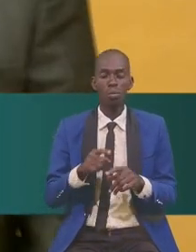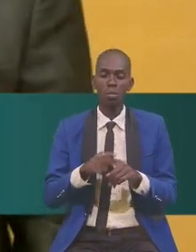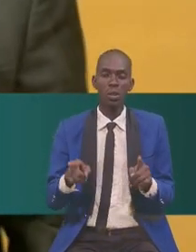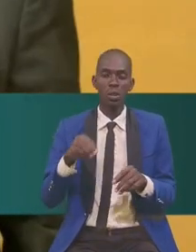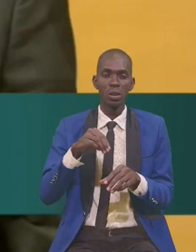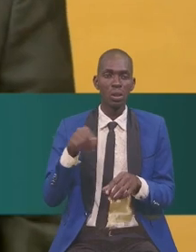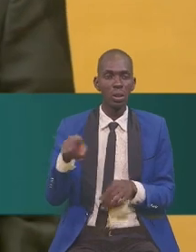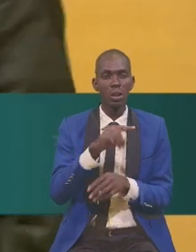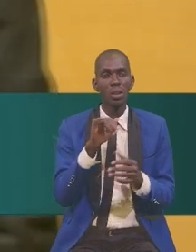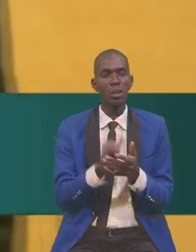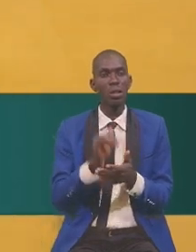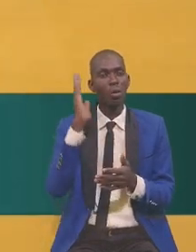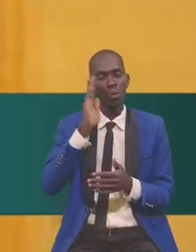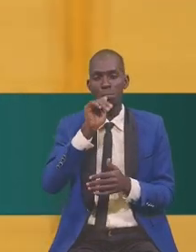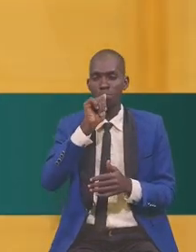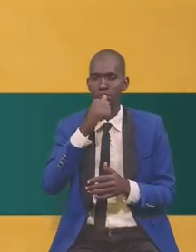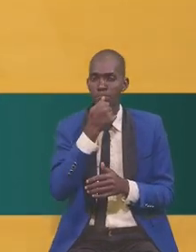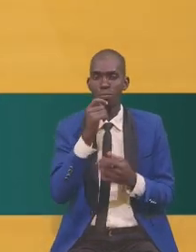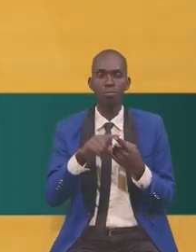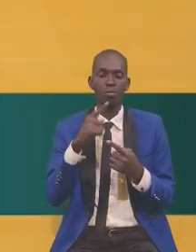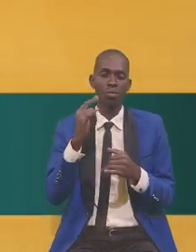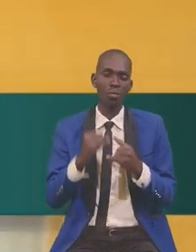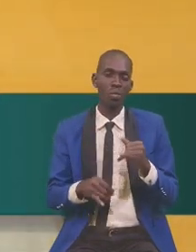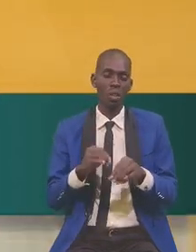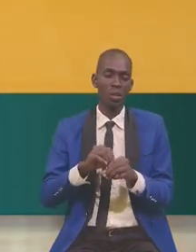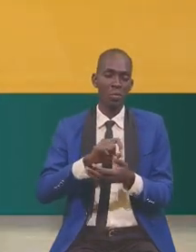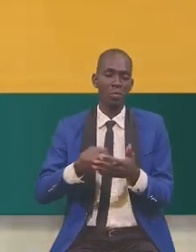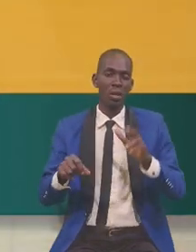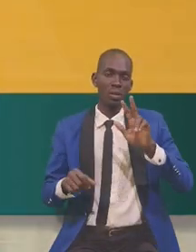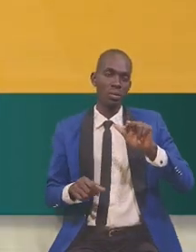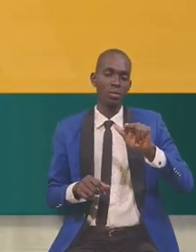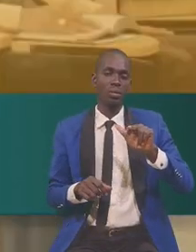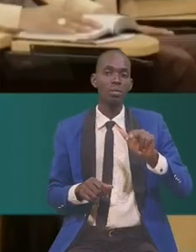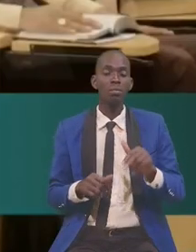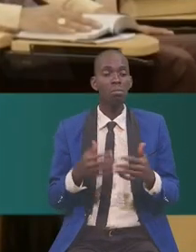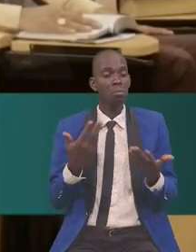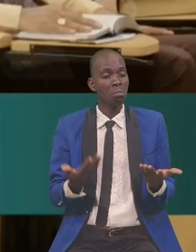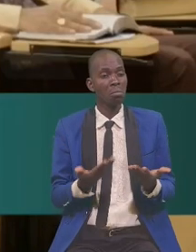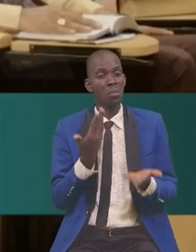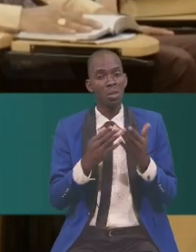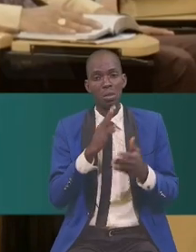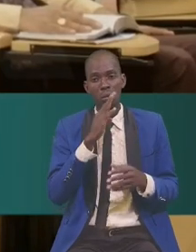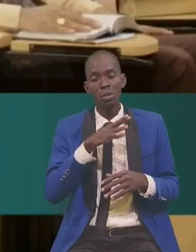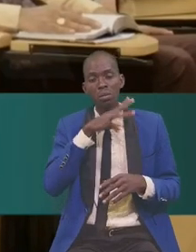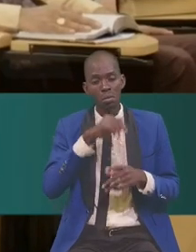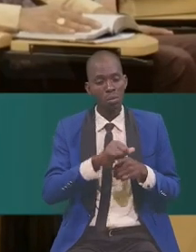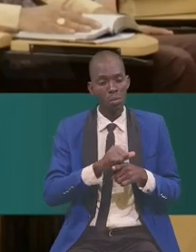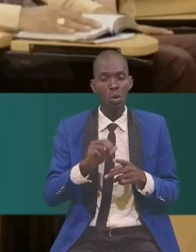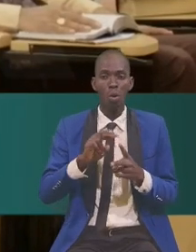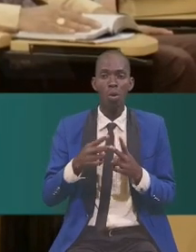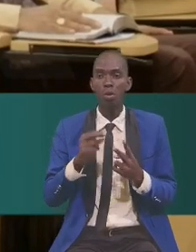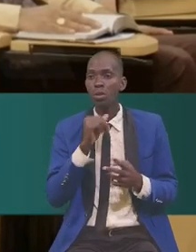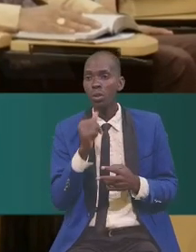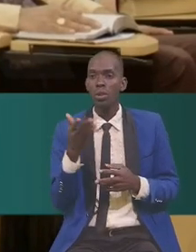shall endure unto them, praise the Lord, corruption or no corruption, there are people that will